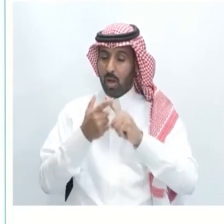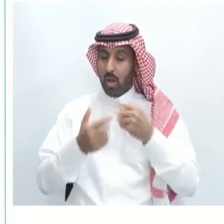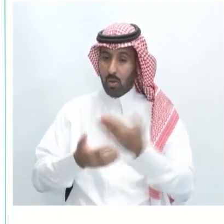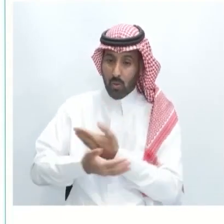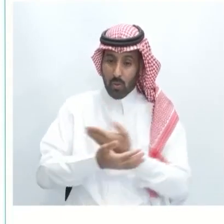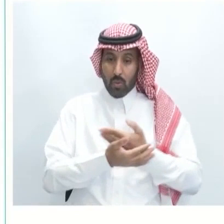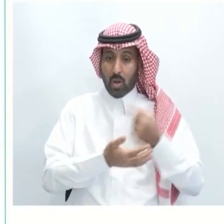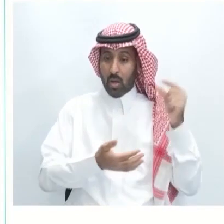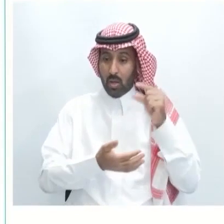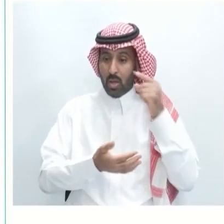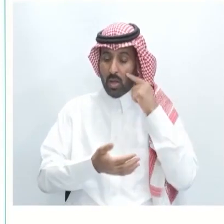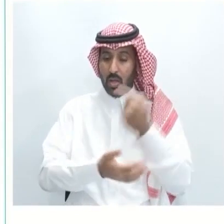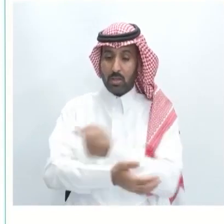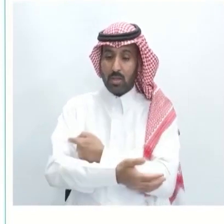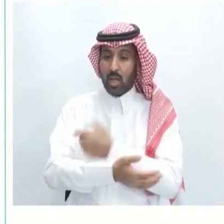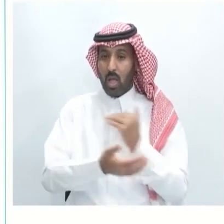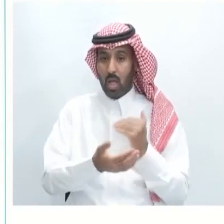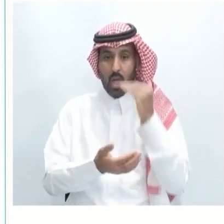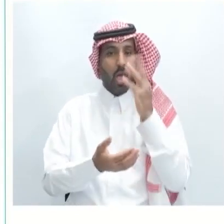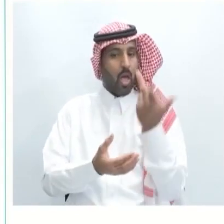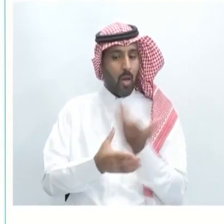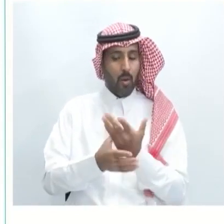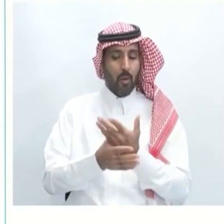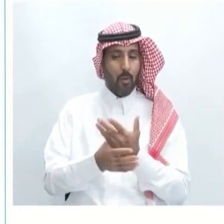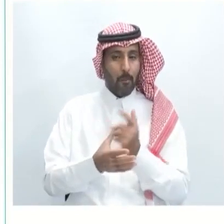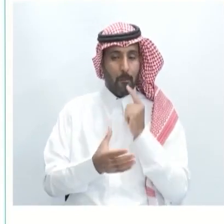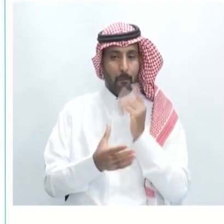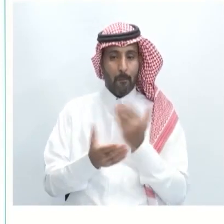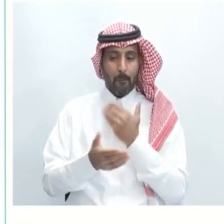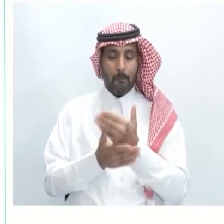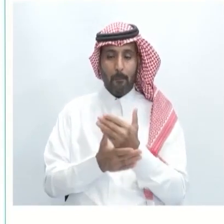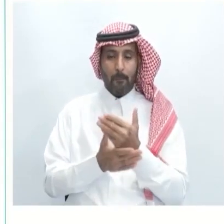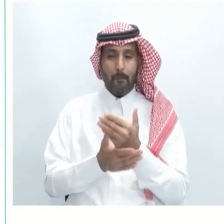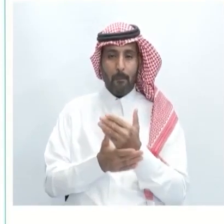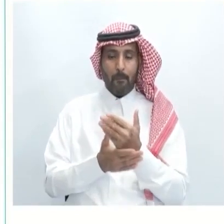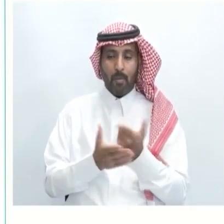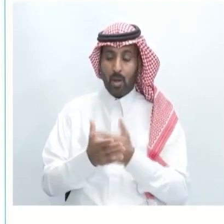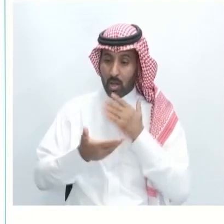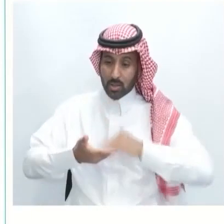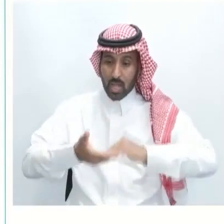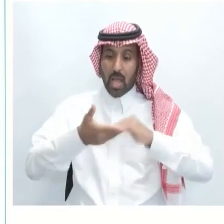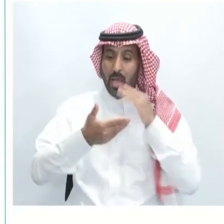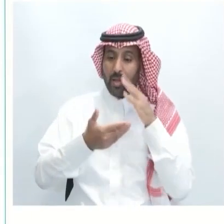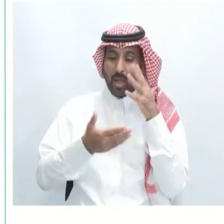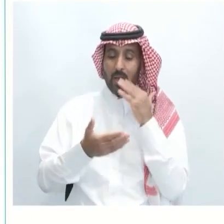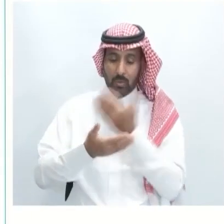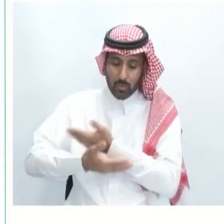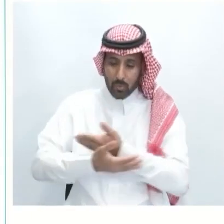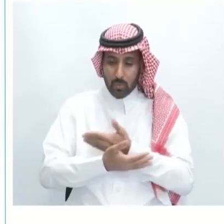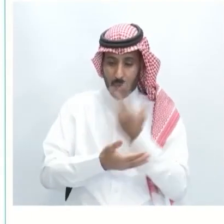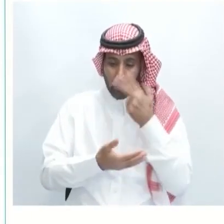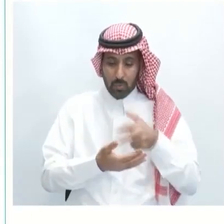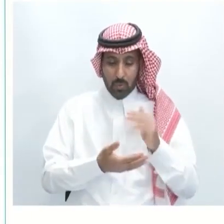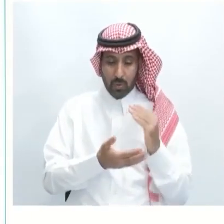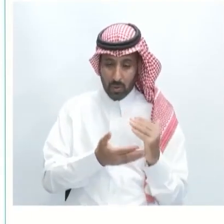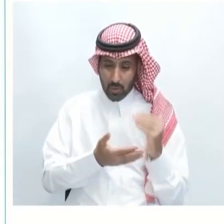have a 27% higher satisfaction rate than general practice physicians. Helping children and being able to watch them grow